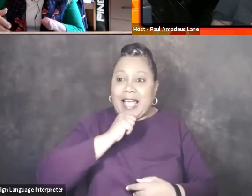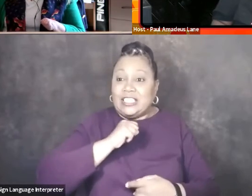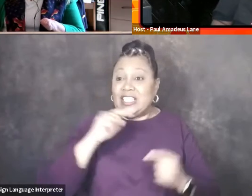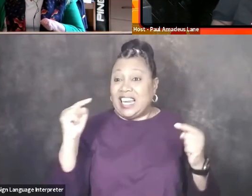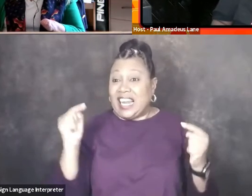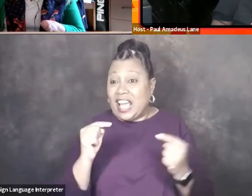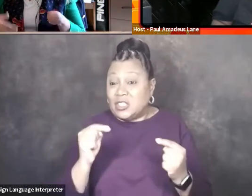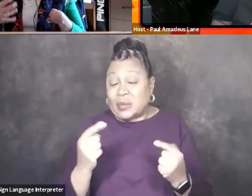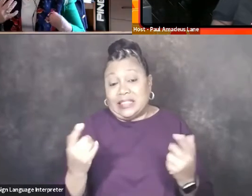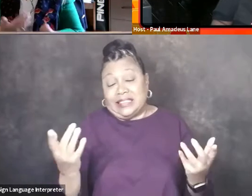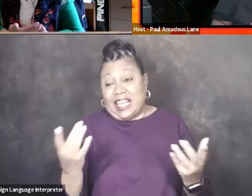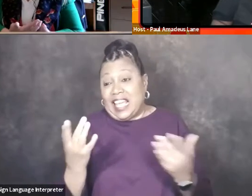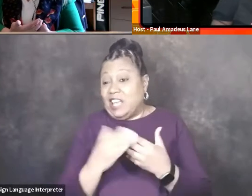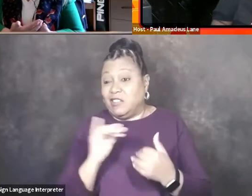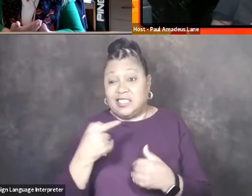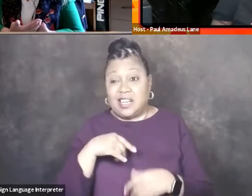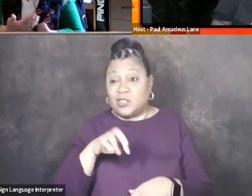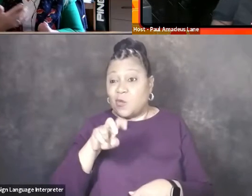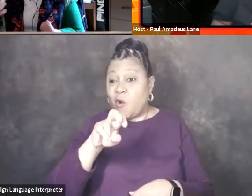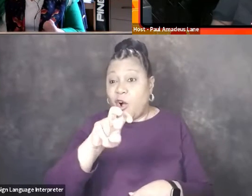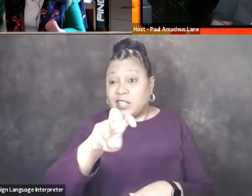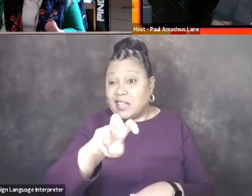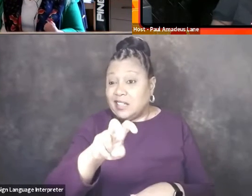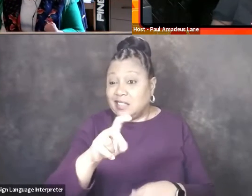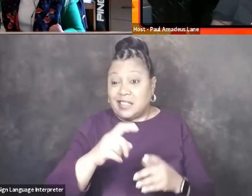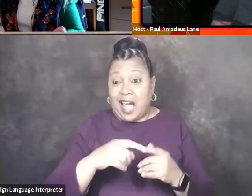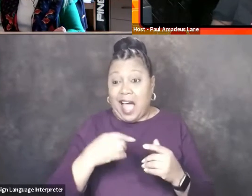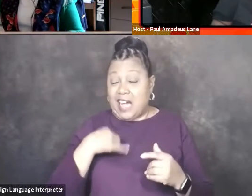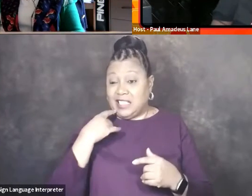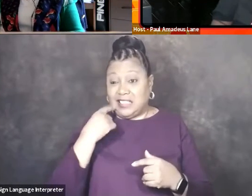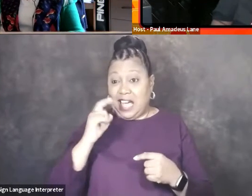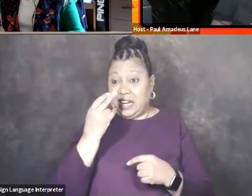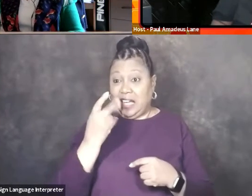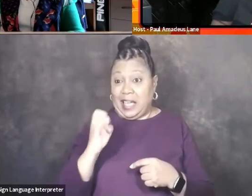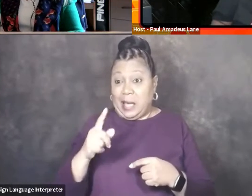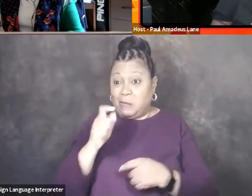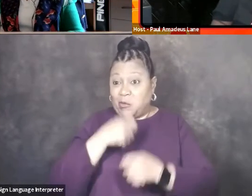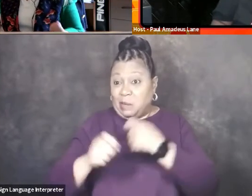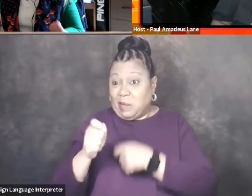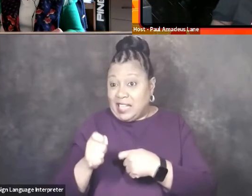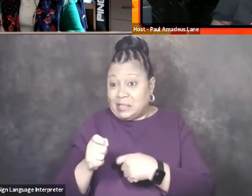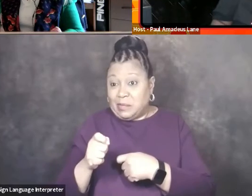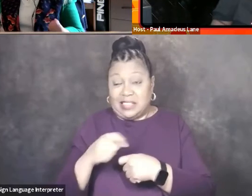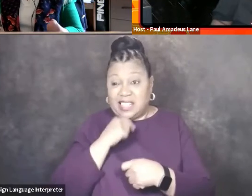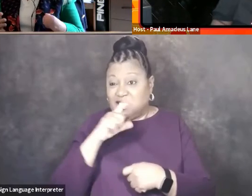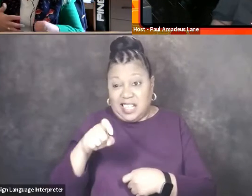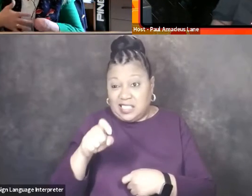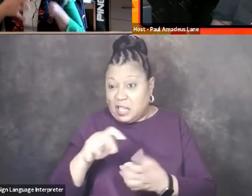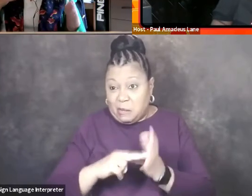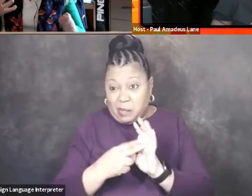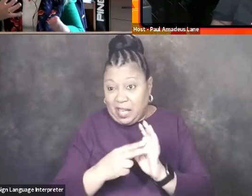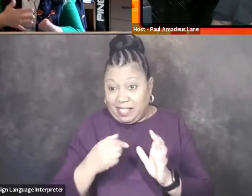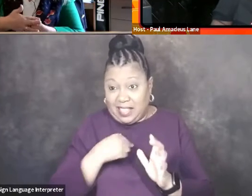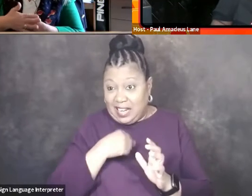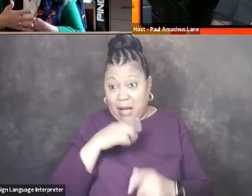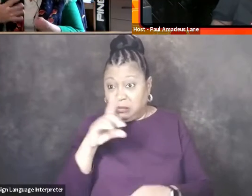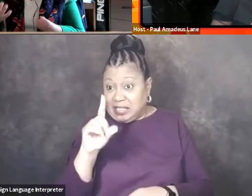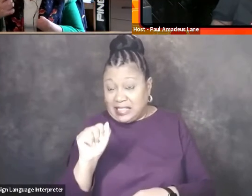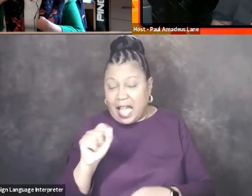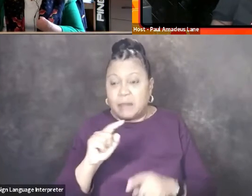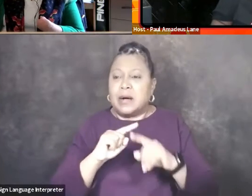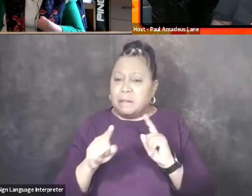injuries, even just walking. I just had a hip replacement. It doesn't necessarily mean that I'm disabled,